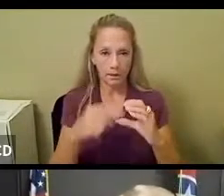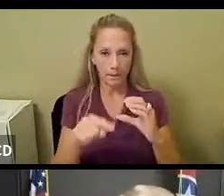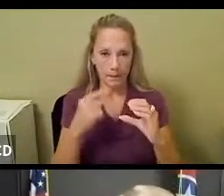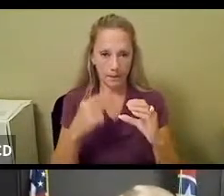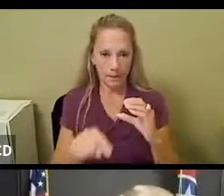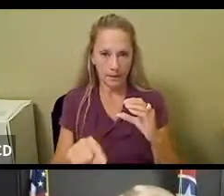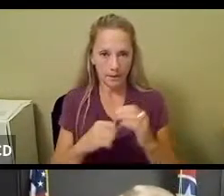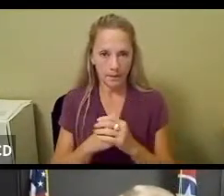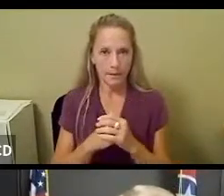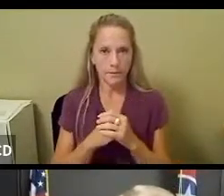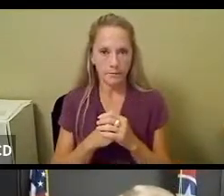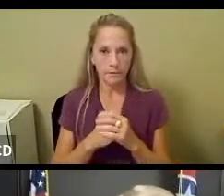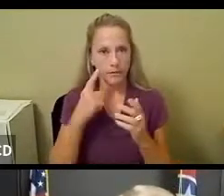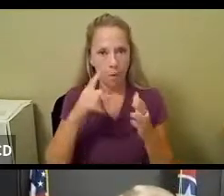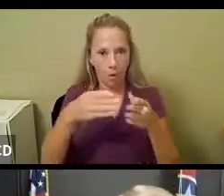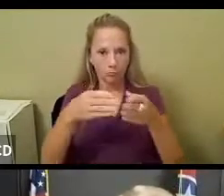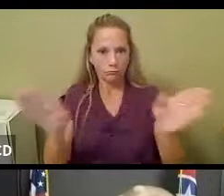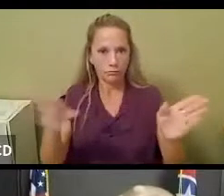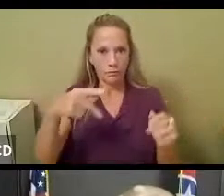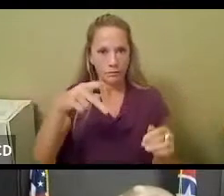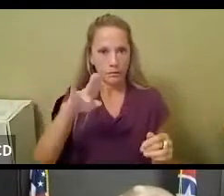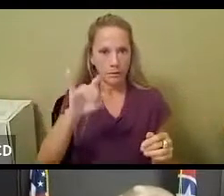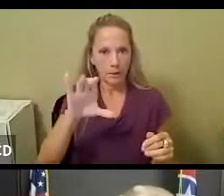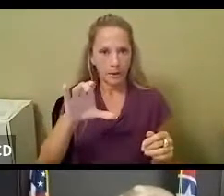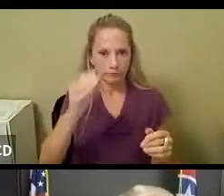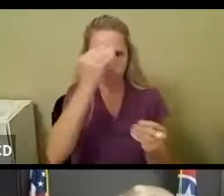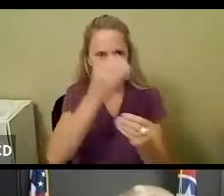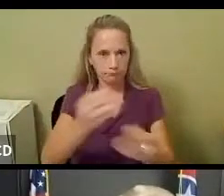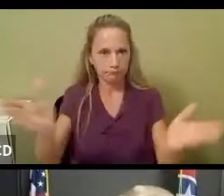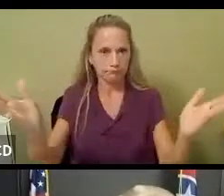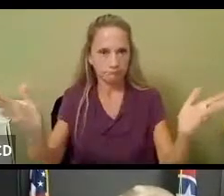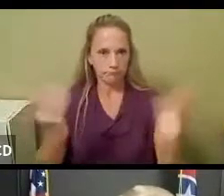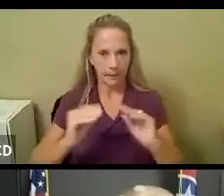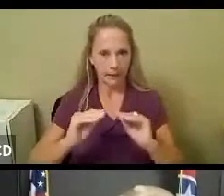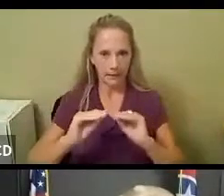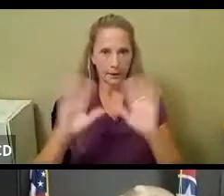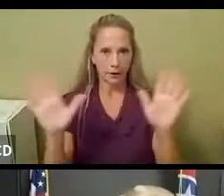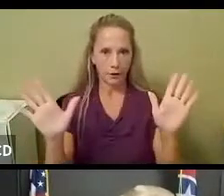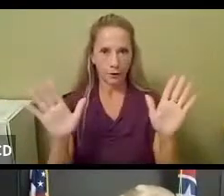is kind of for the public so that there's just some clarity on this.